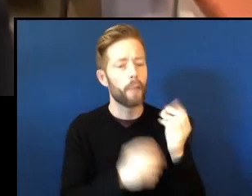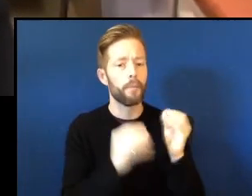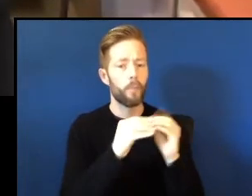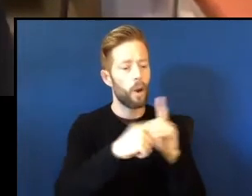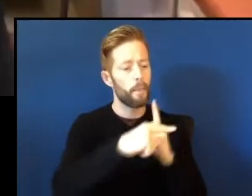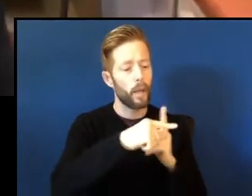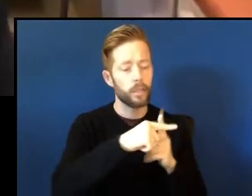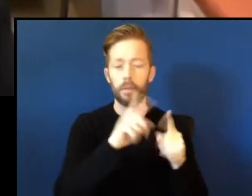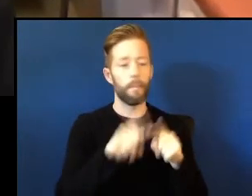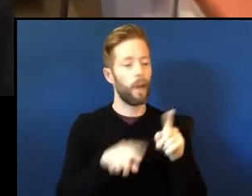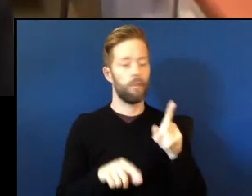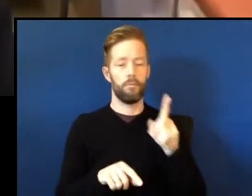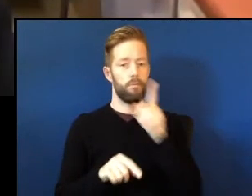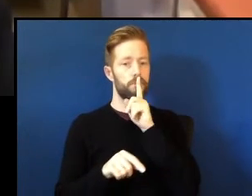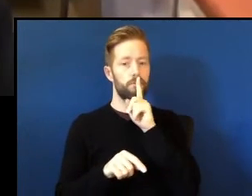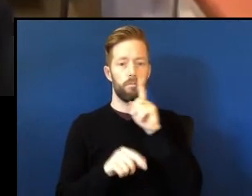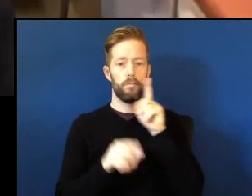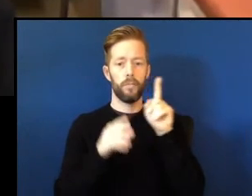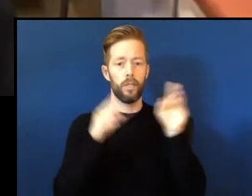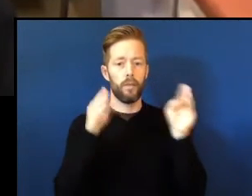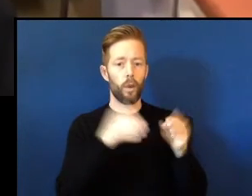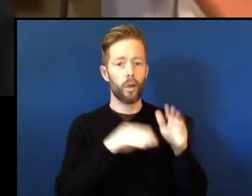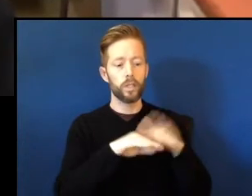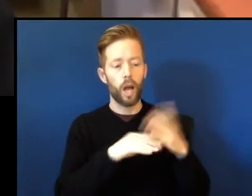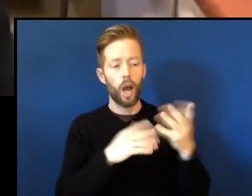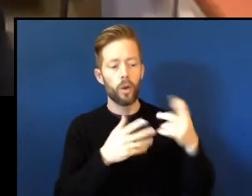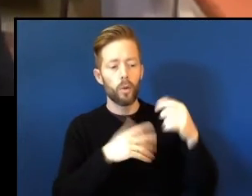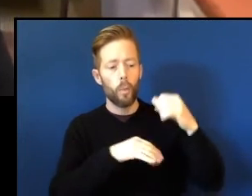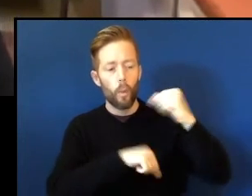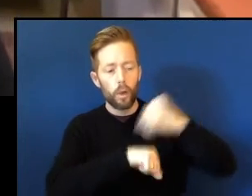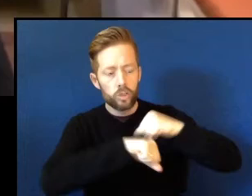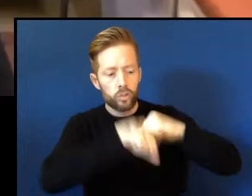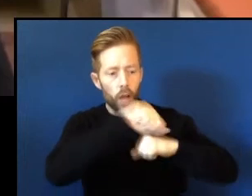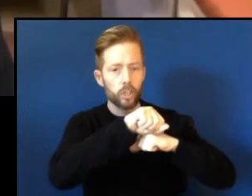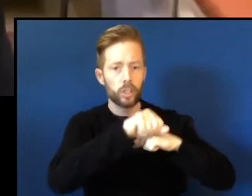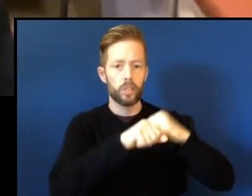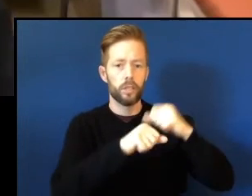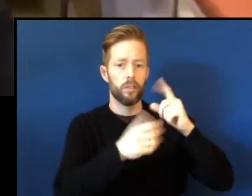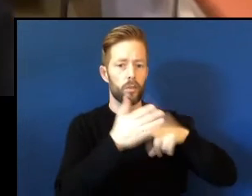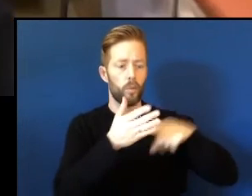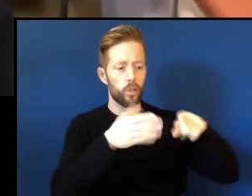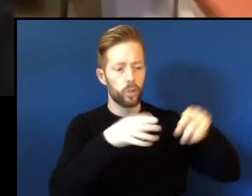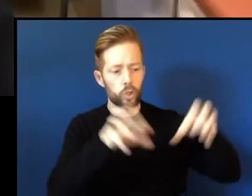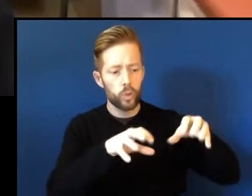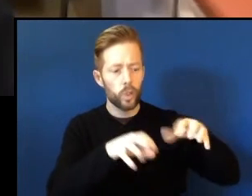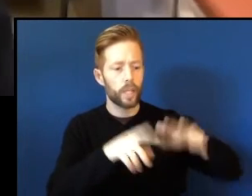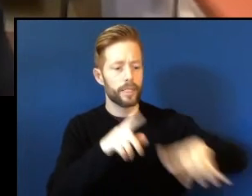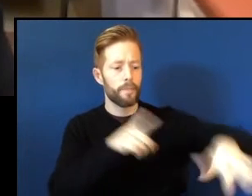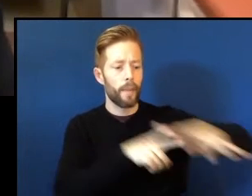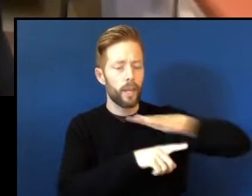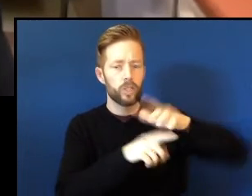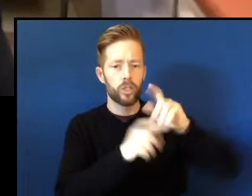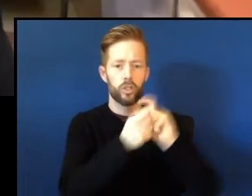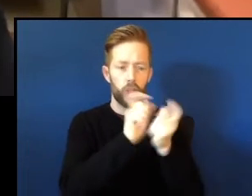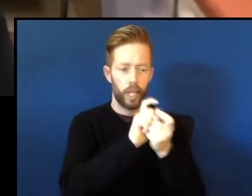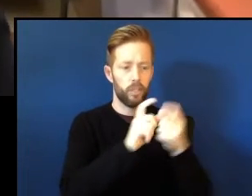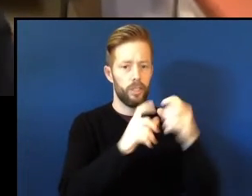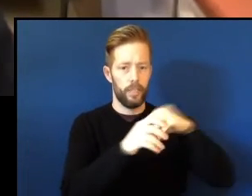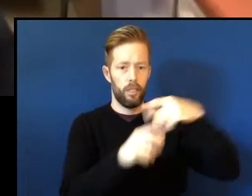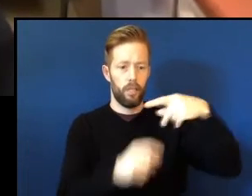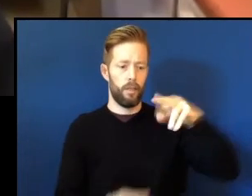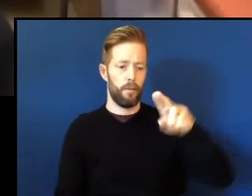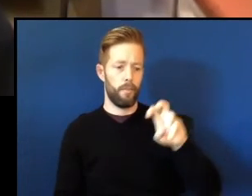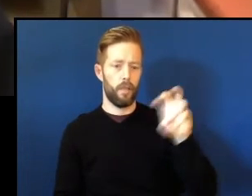like that, but not focused on the procedures that they're doing and the structures and the spatial changes in the